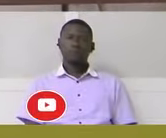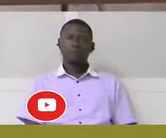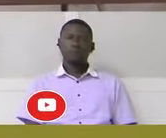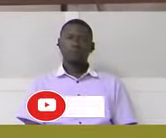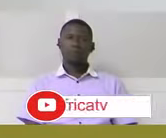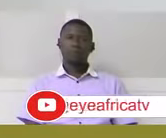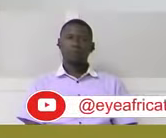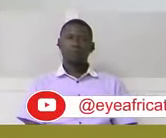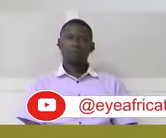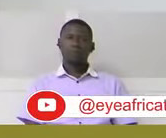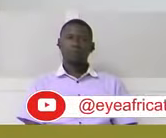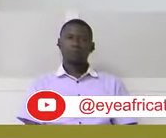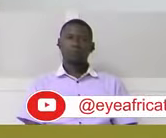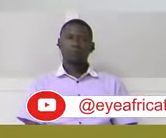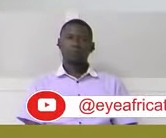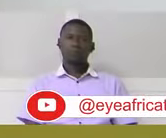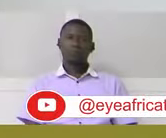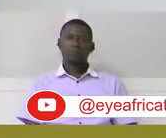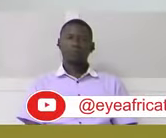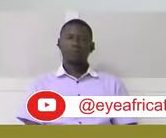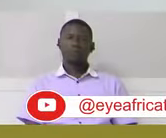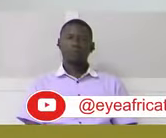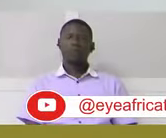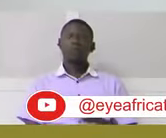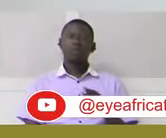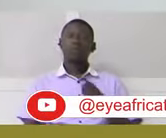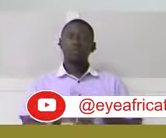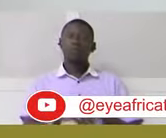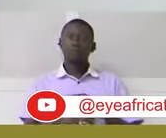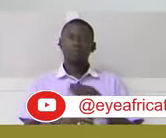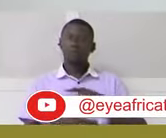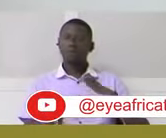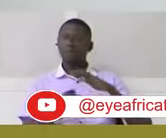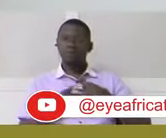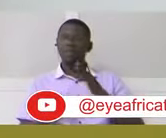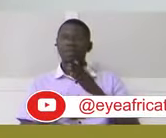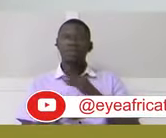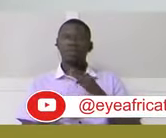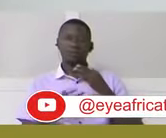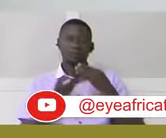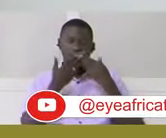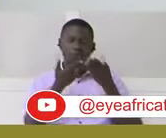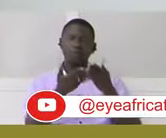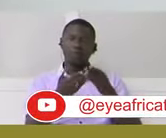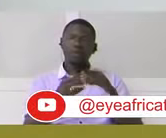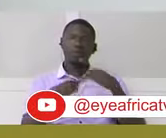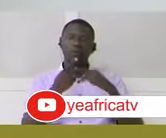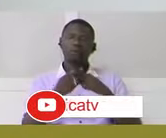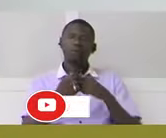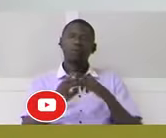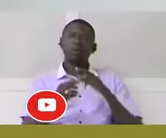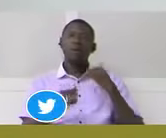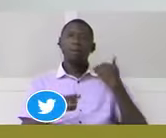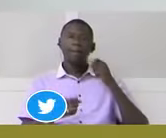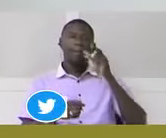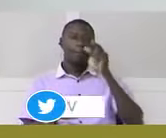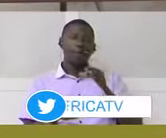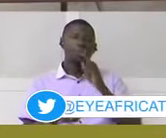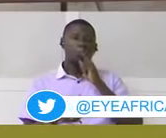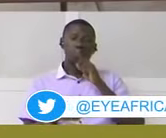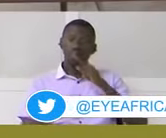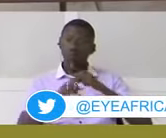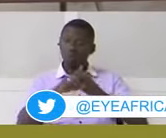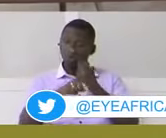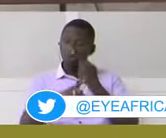to nke nyinin ka wala. But this time around I did not receive any information pertaining to a casualty. Ni tembe na ni sila